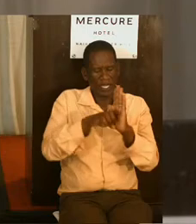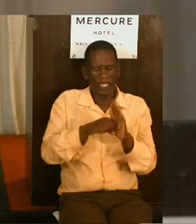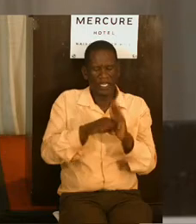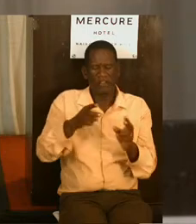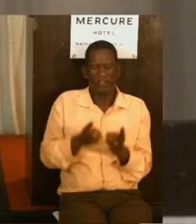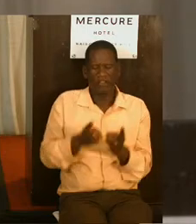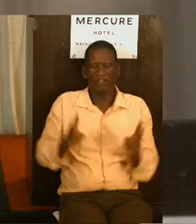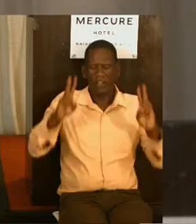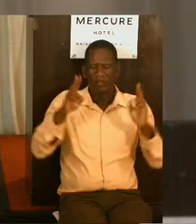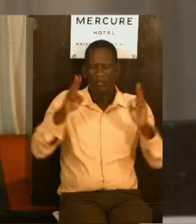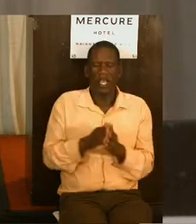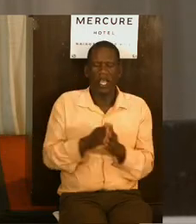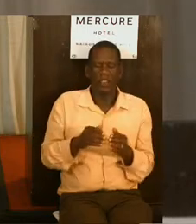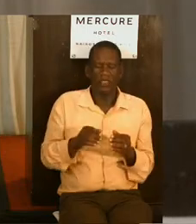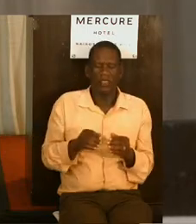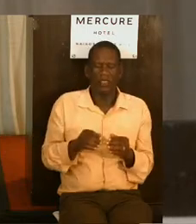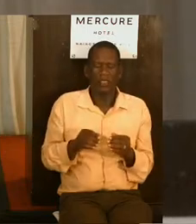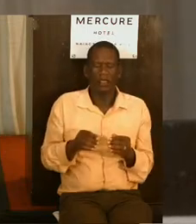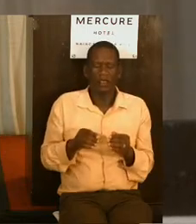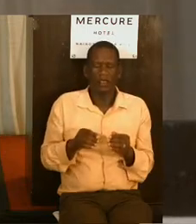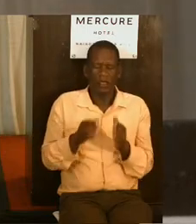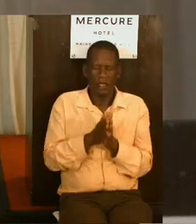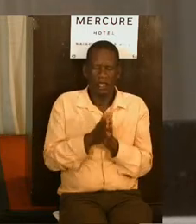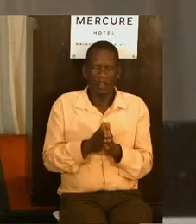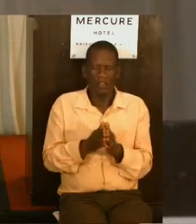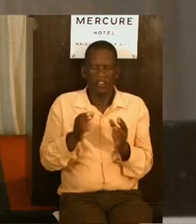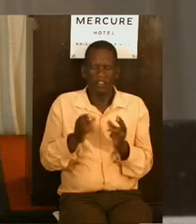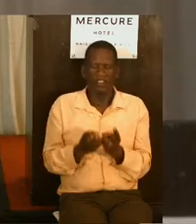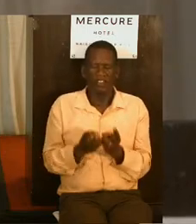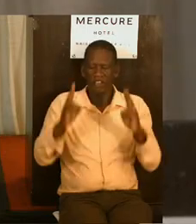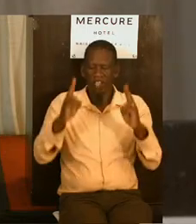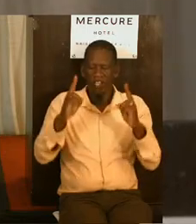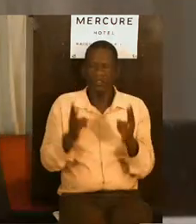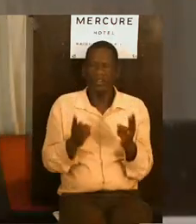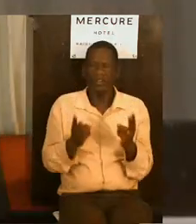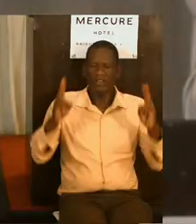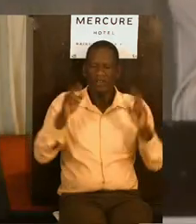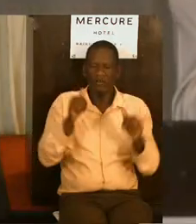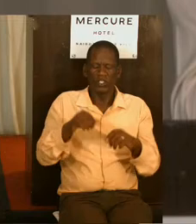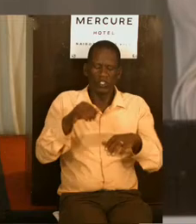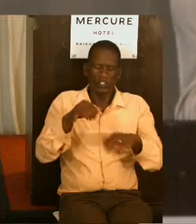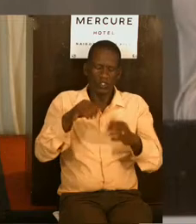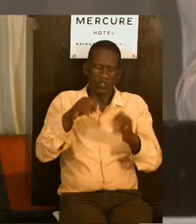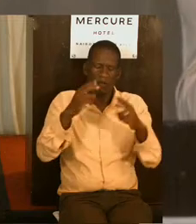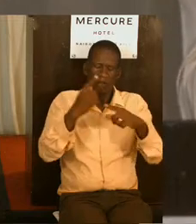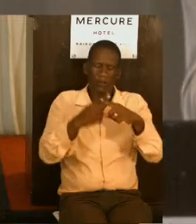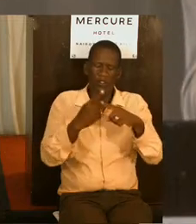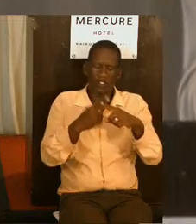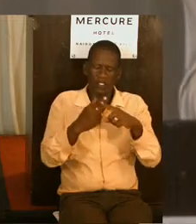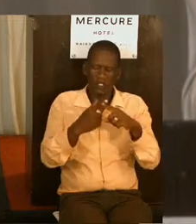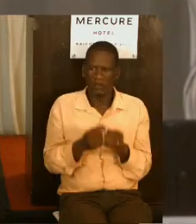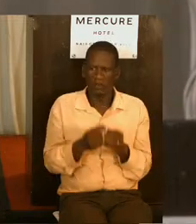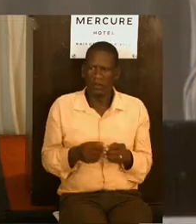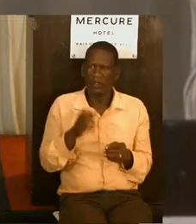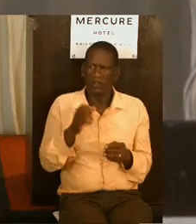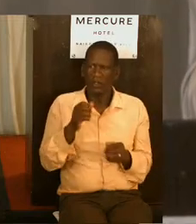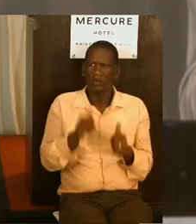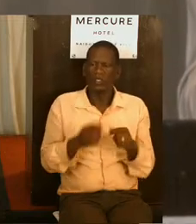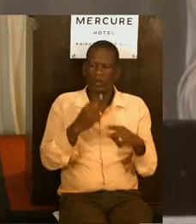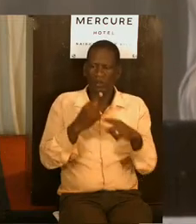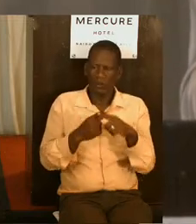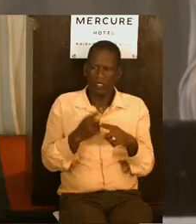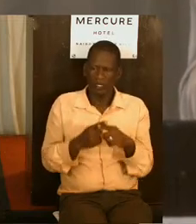values and the universal the universal Universal values which are which are positive should be which are